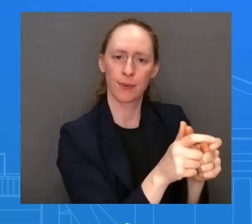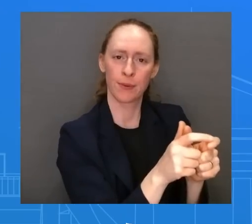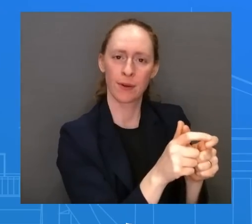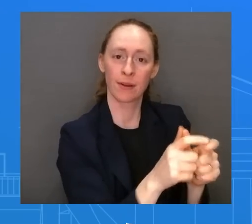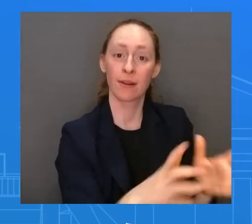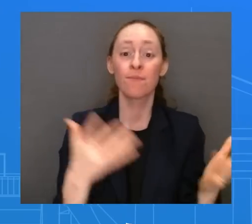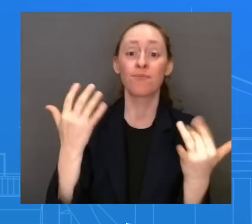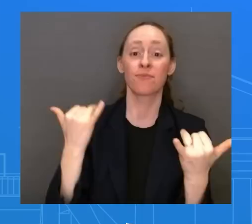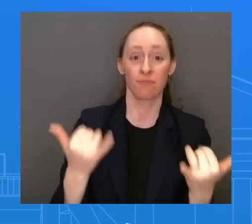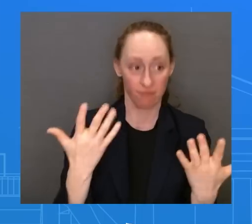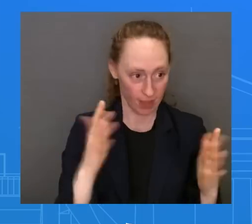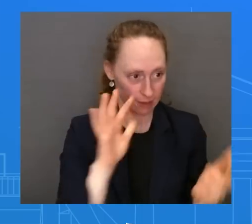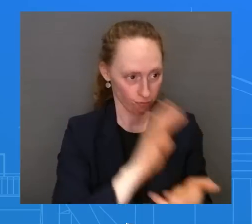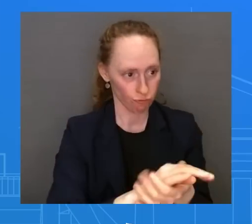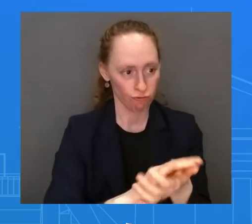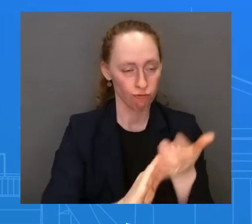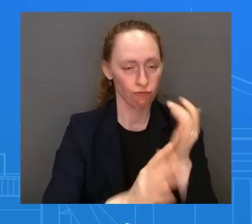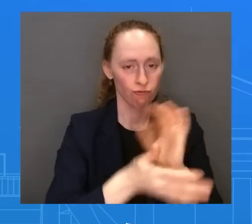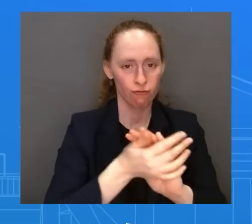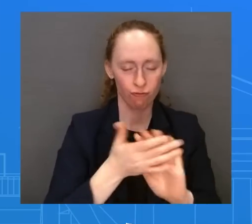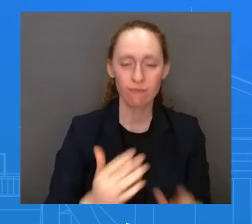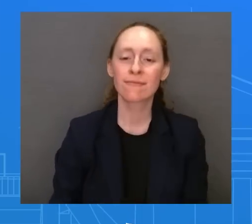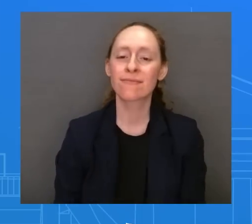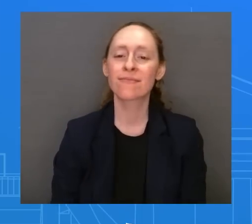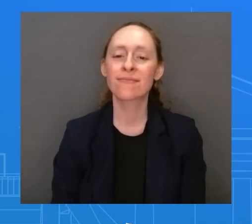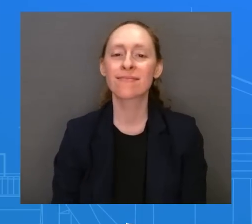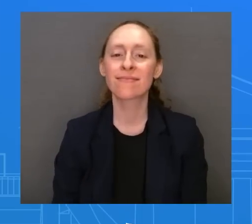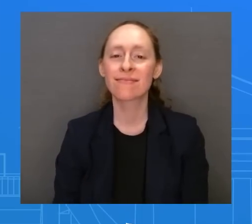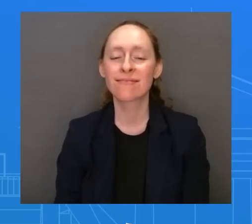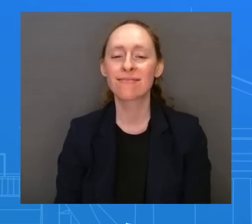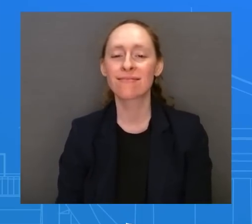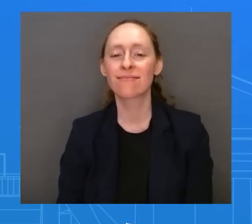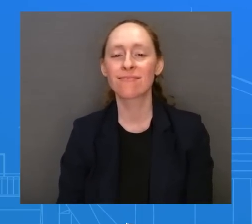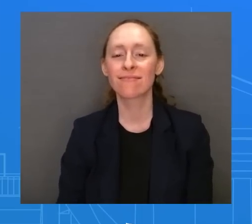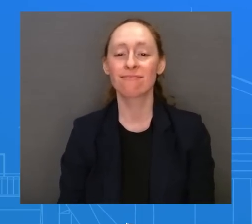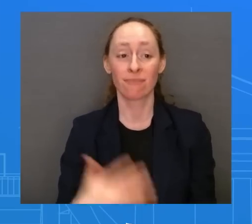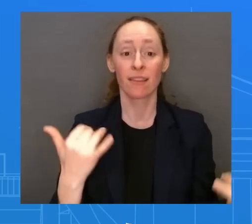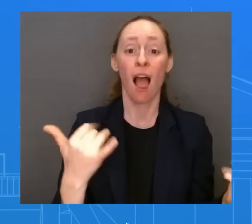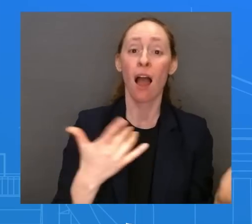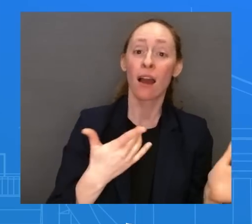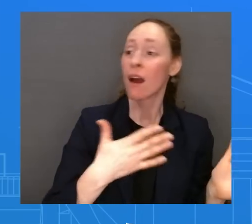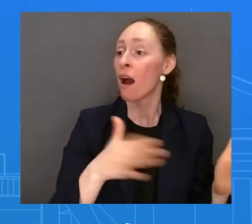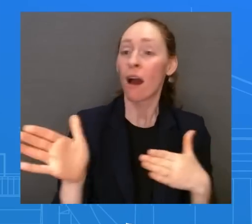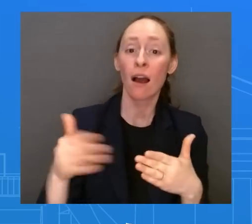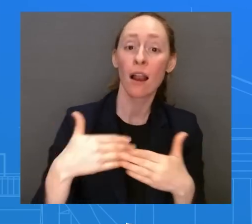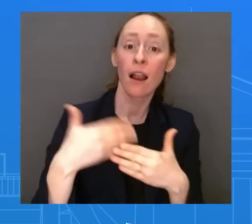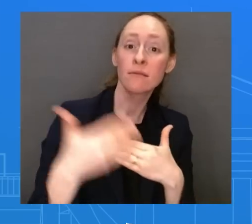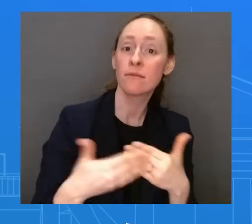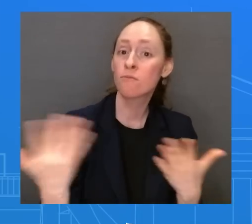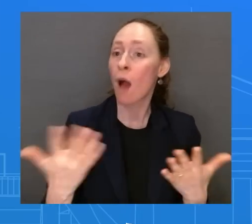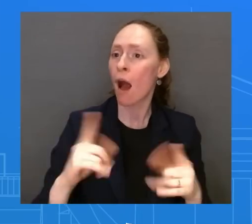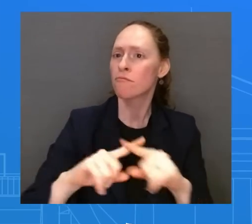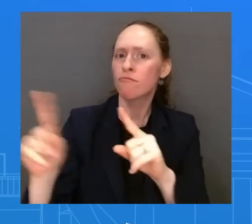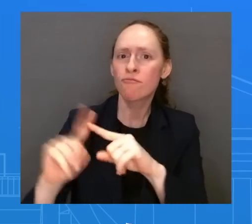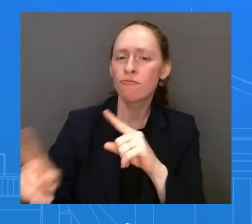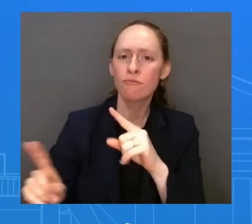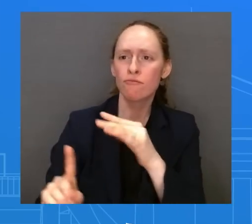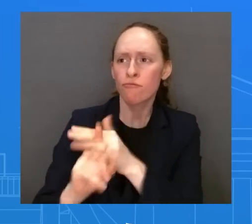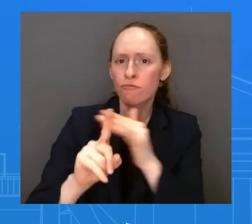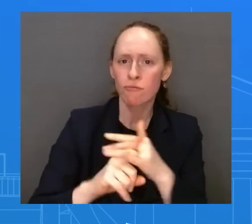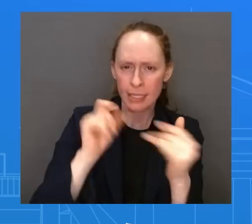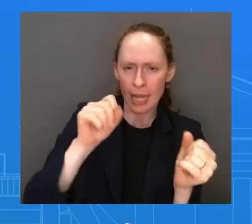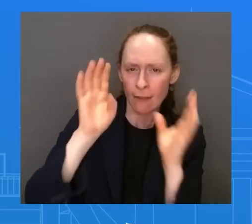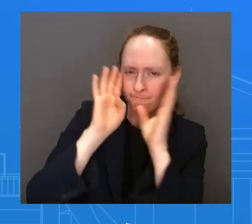pressing challenges of our day America is on a stronger strategic footing more capable to support Ukraine and to meet our security